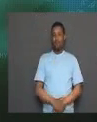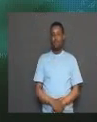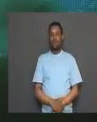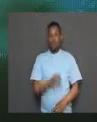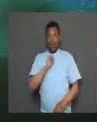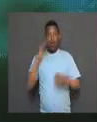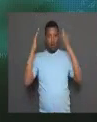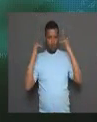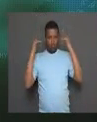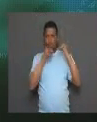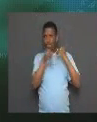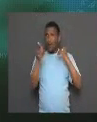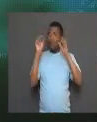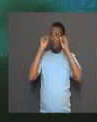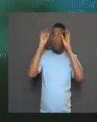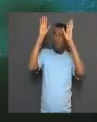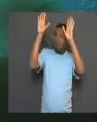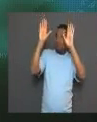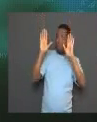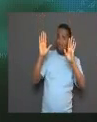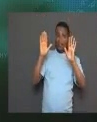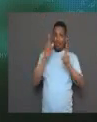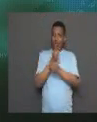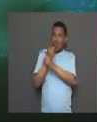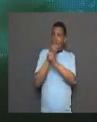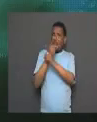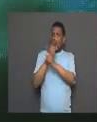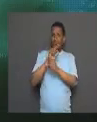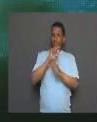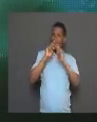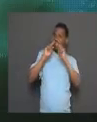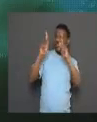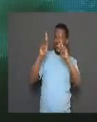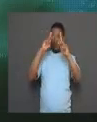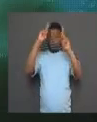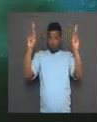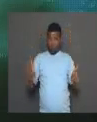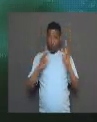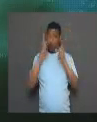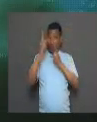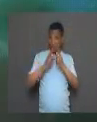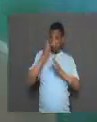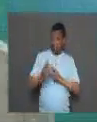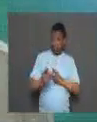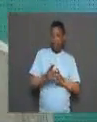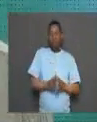I hope that you are excited to learn geography on this TV program.